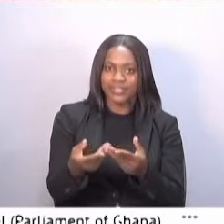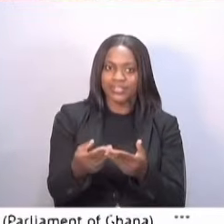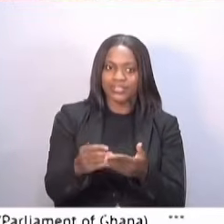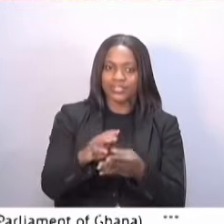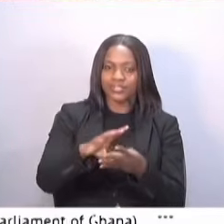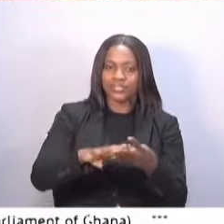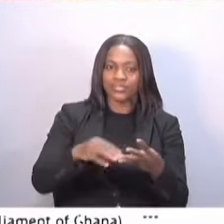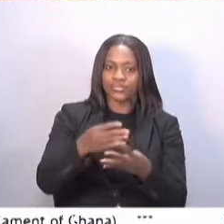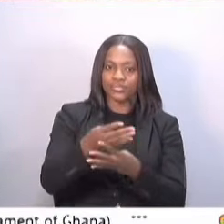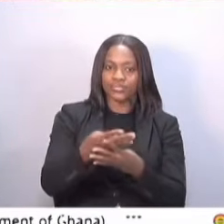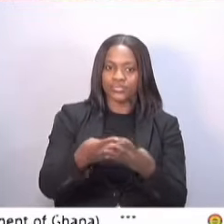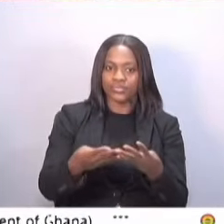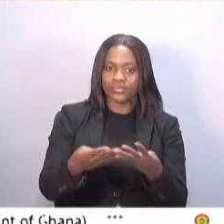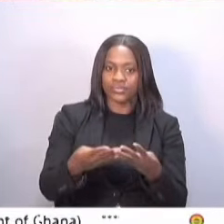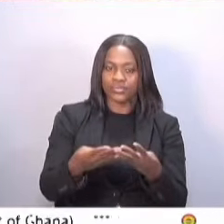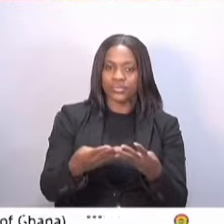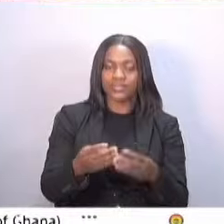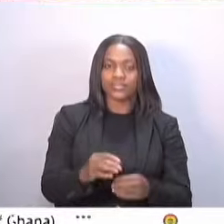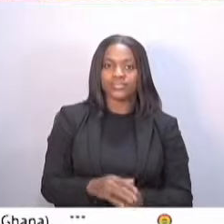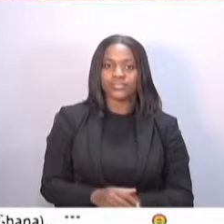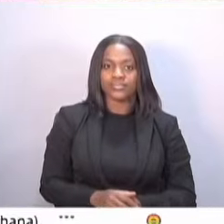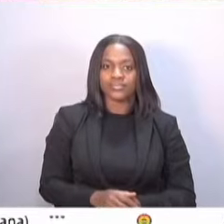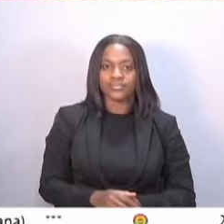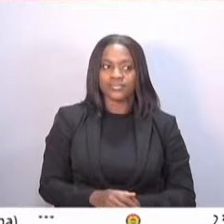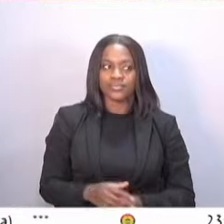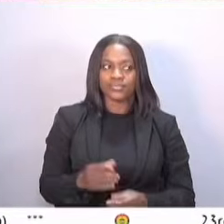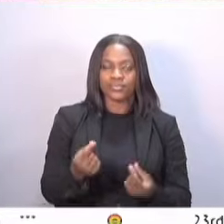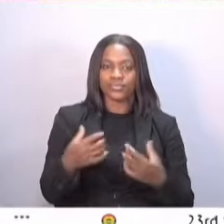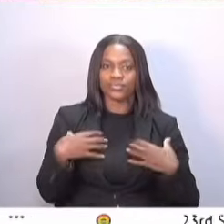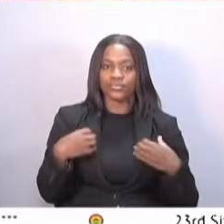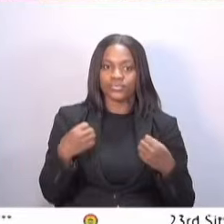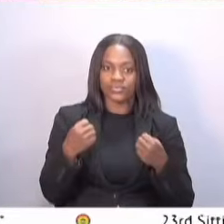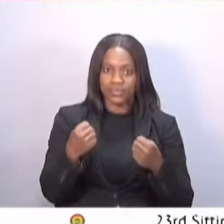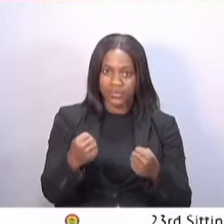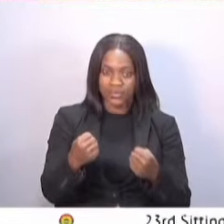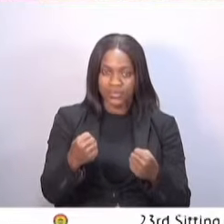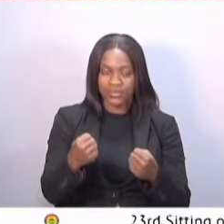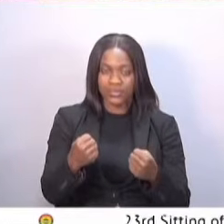onto the roster of experts to strengthen